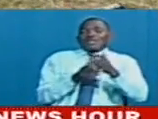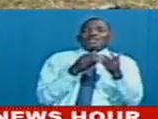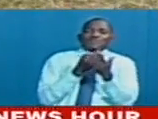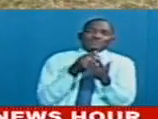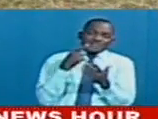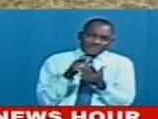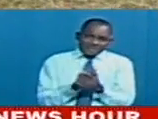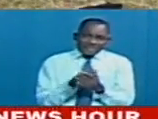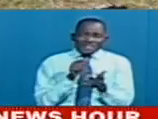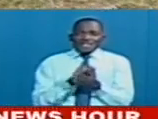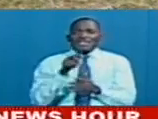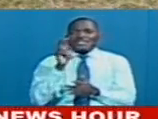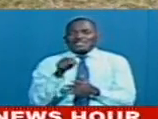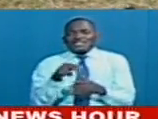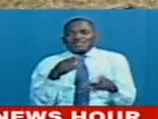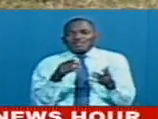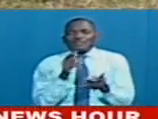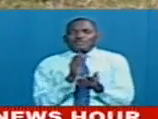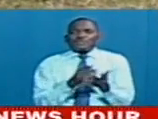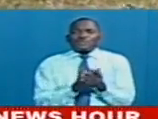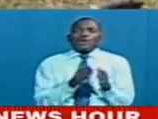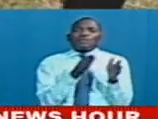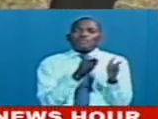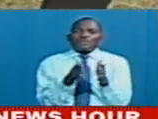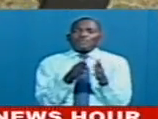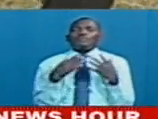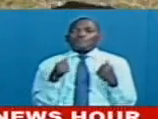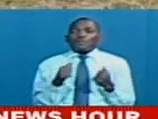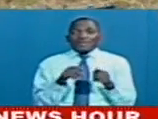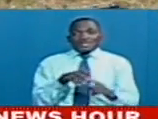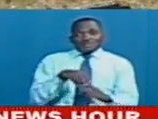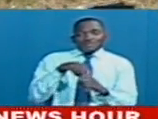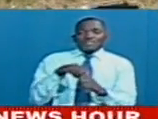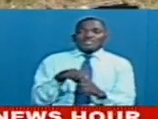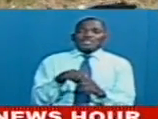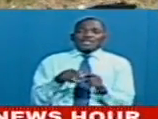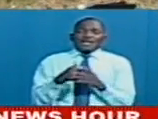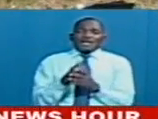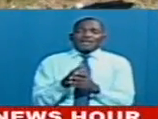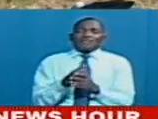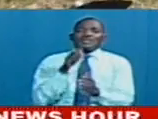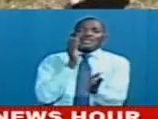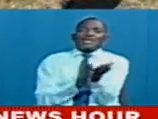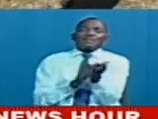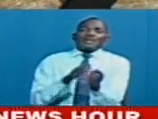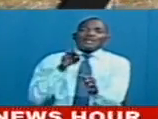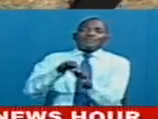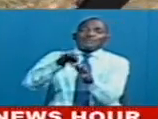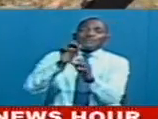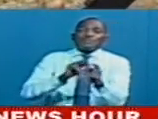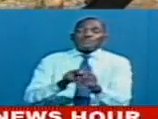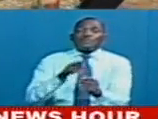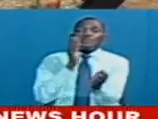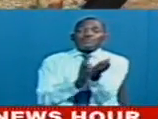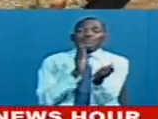see, but then it requires some sort of prior preparation, especially the way we have been planting cassava. You know, traditionally we